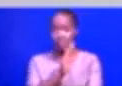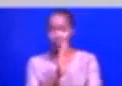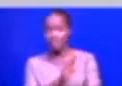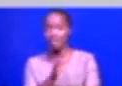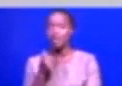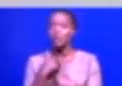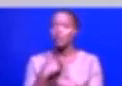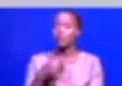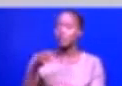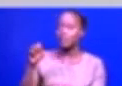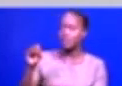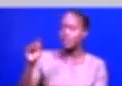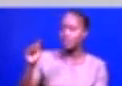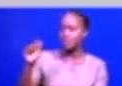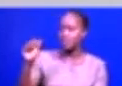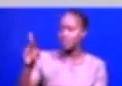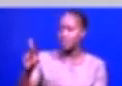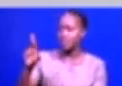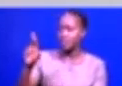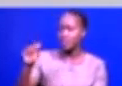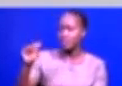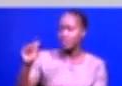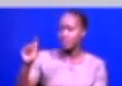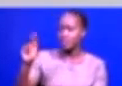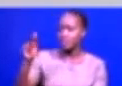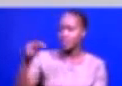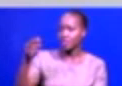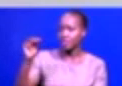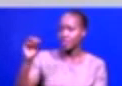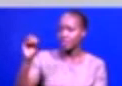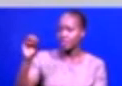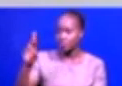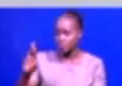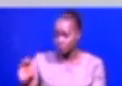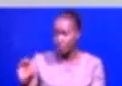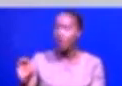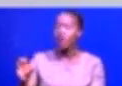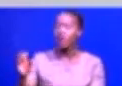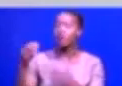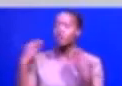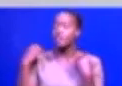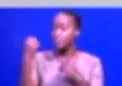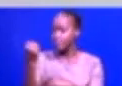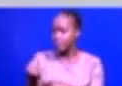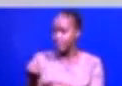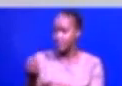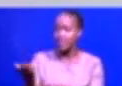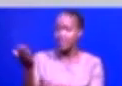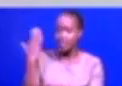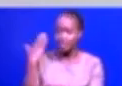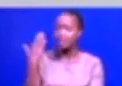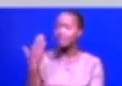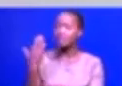have the Strathmore and the Snipers taking on game 5. The last two games have been a thriller at